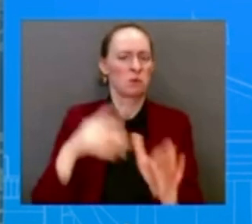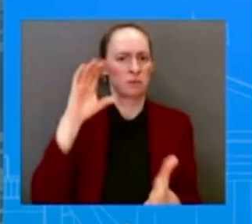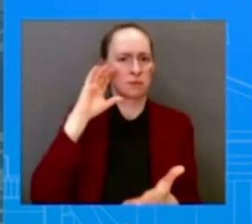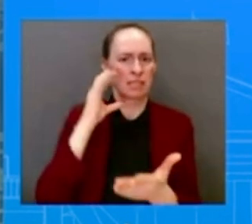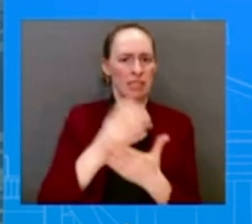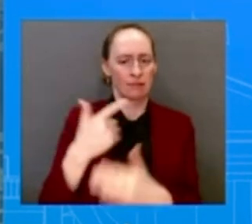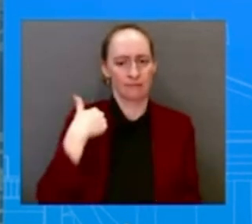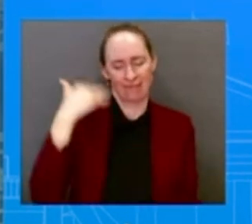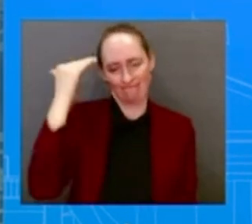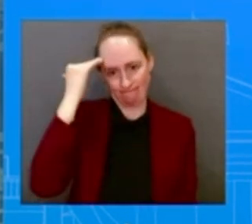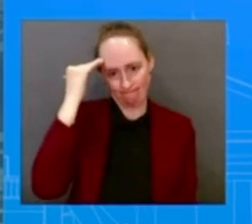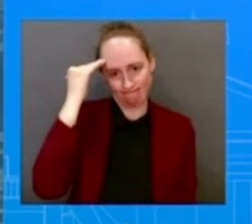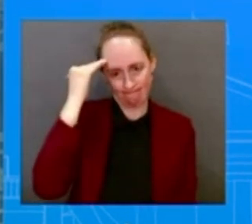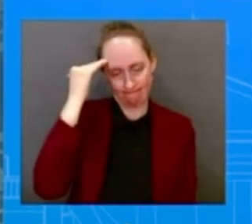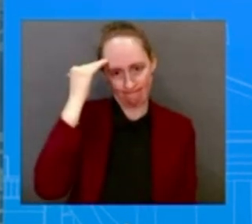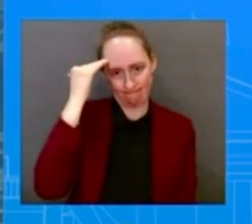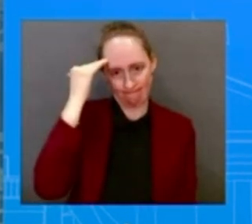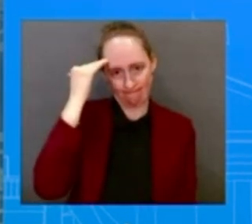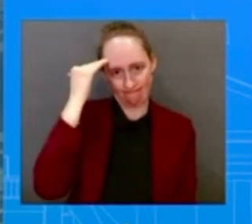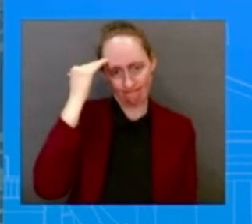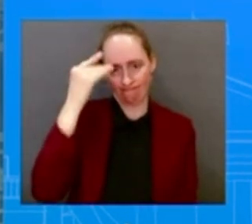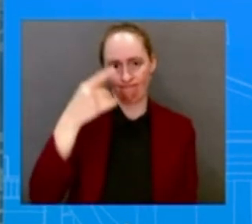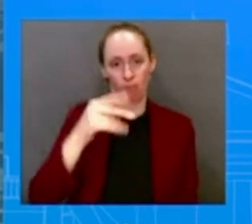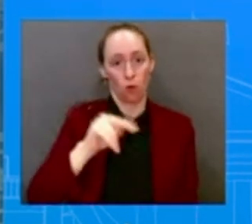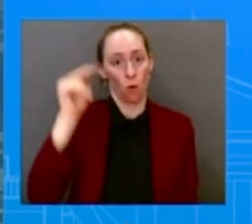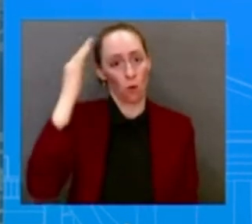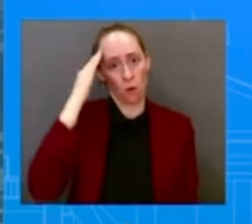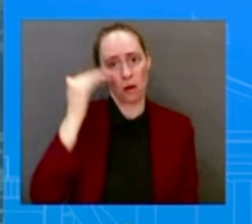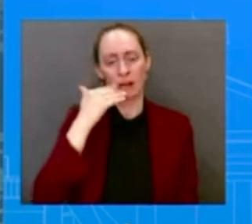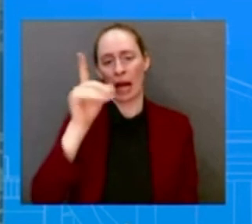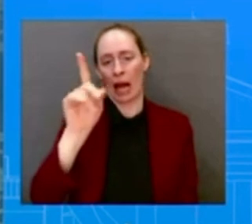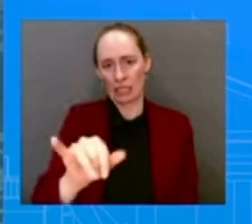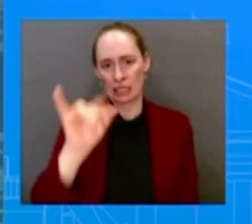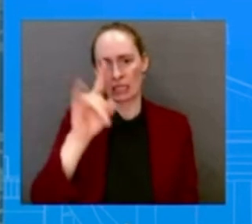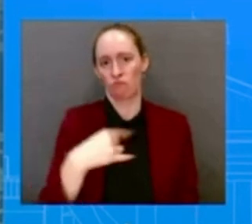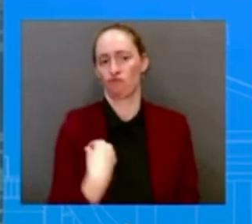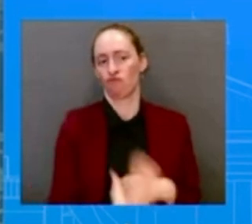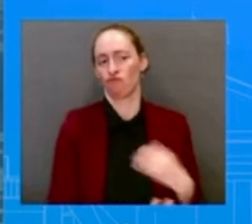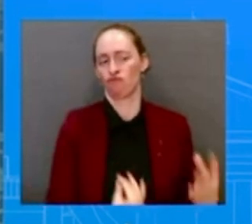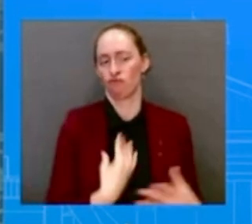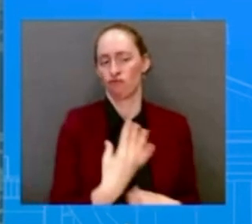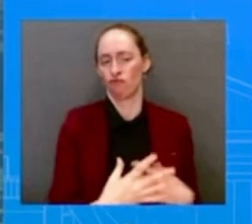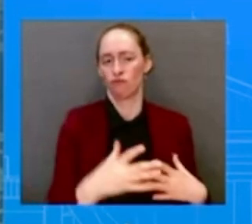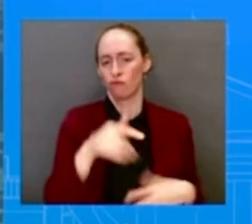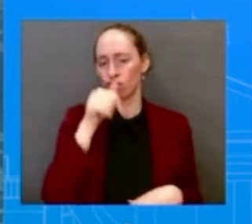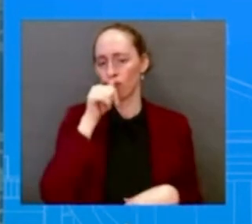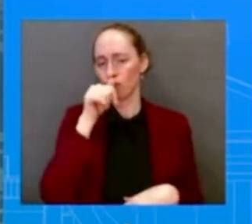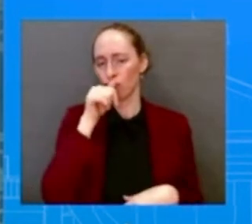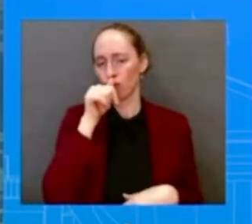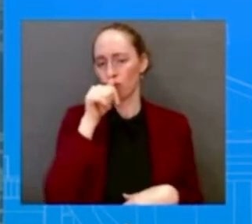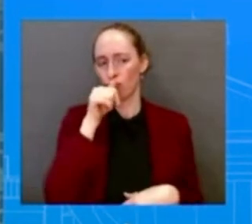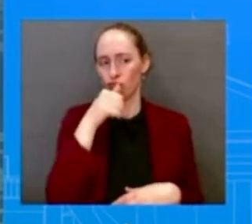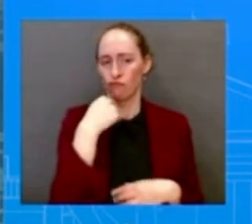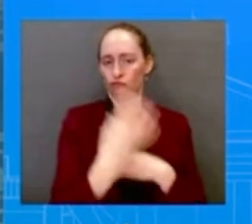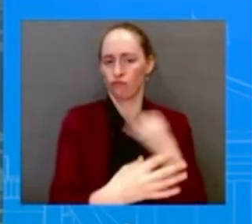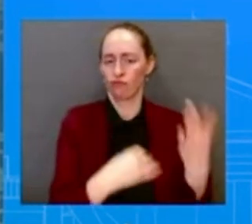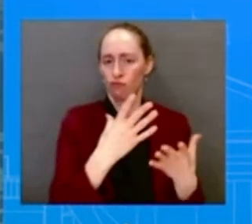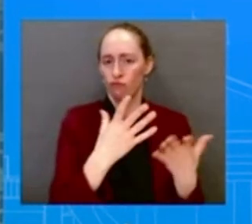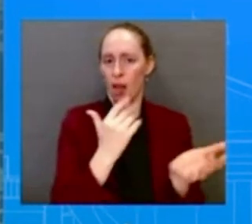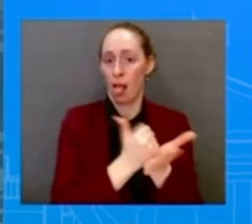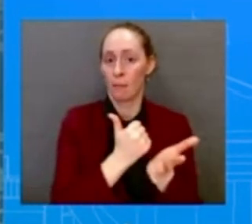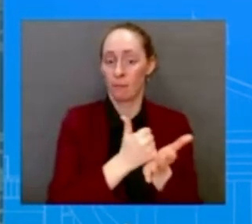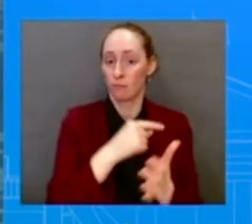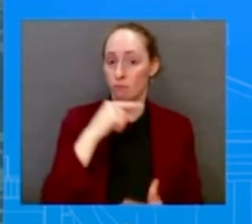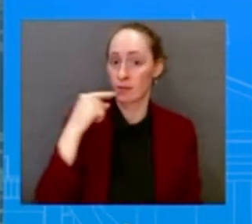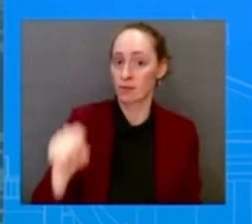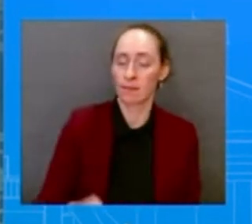artillery ammunition specifically. And again, that's not only not good for the people of Ukraine, it's not good